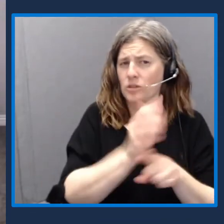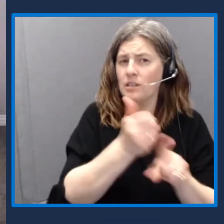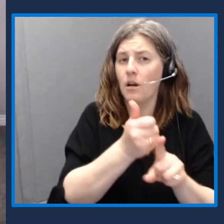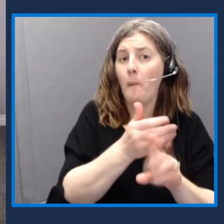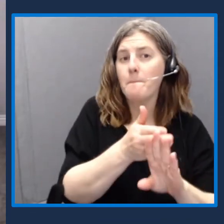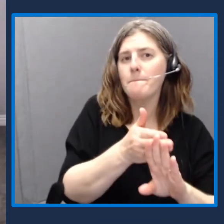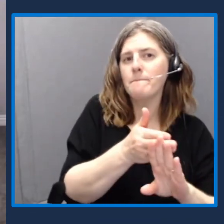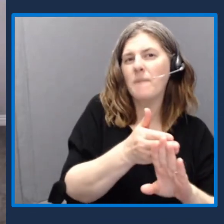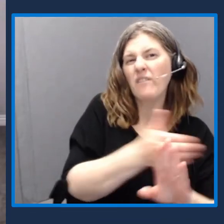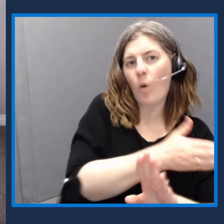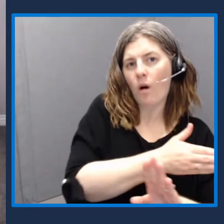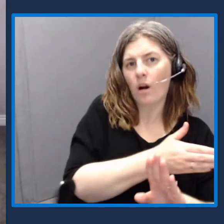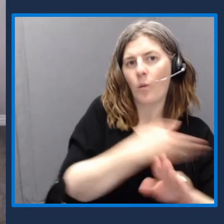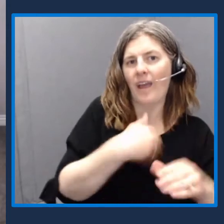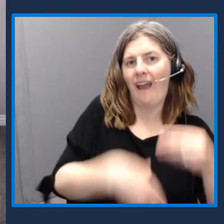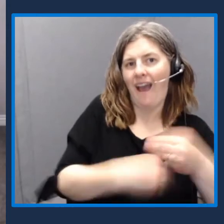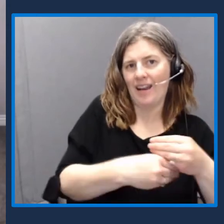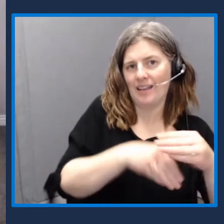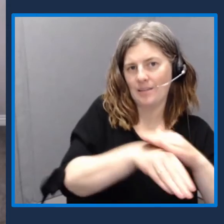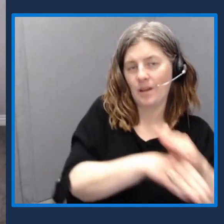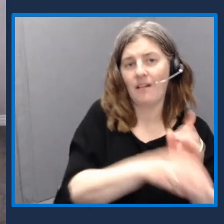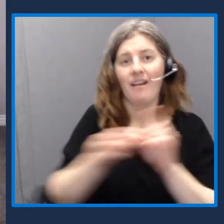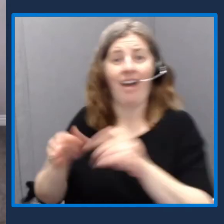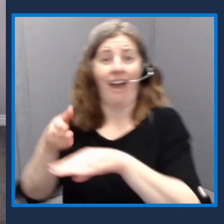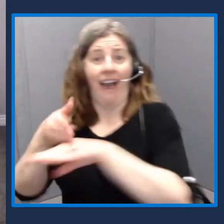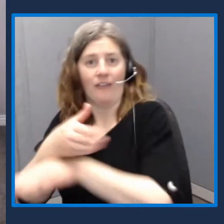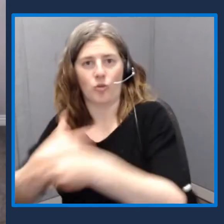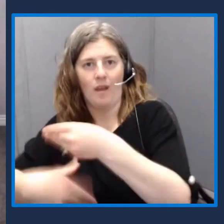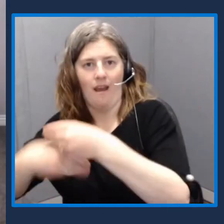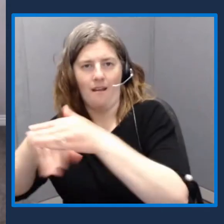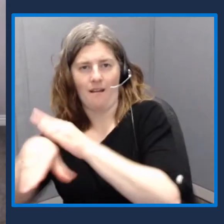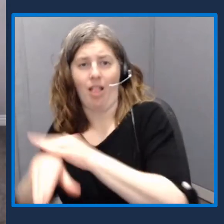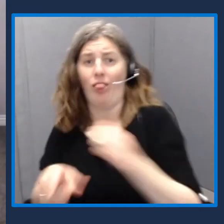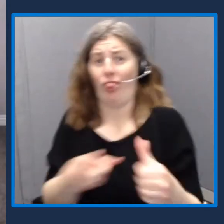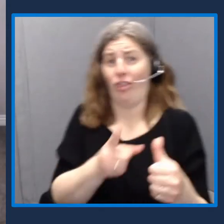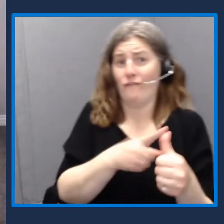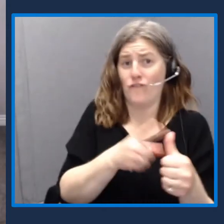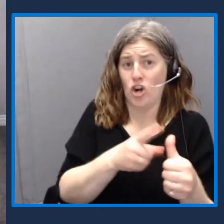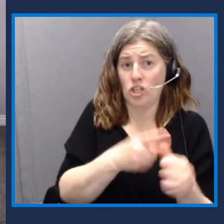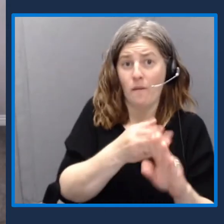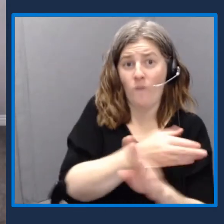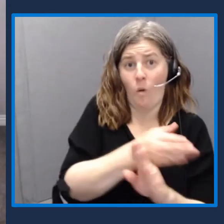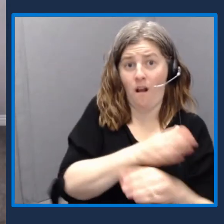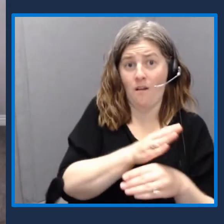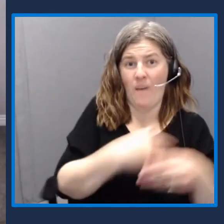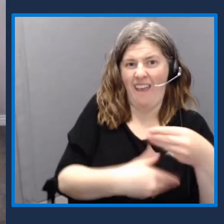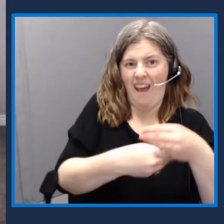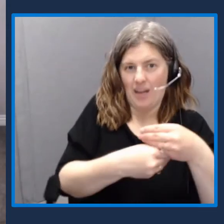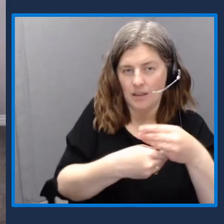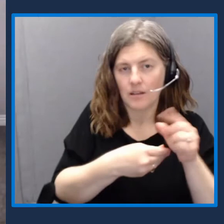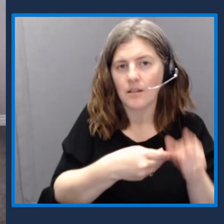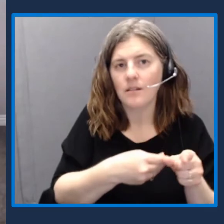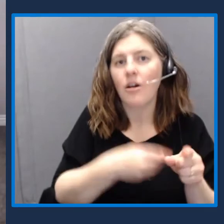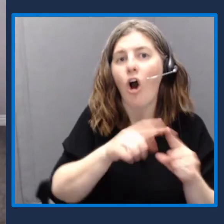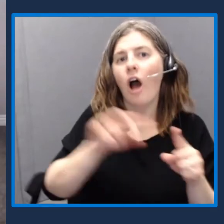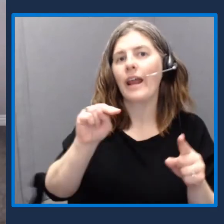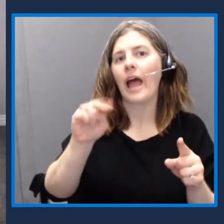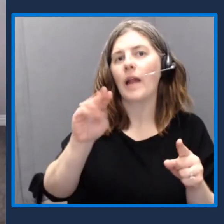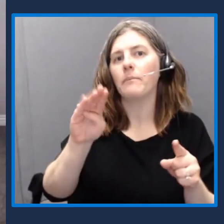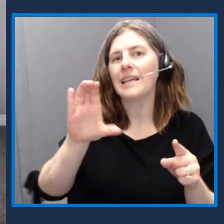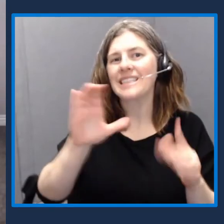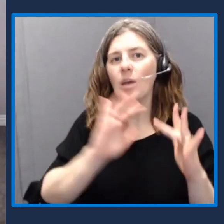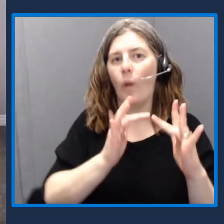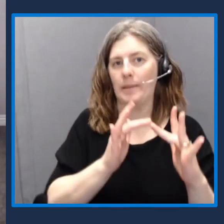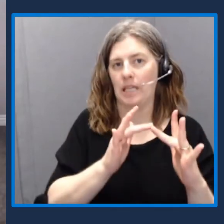after story. Fortunately, it's a good story. And the first before is on the NBC website to